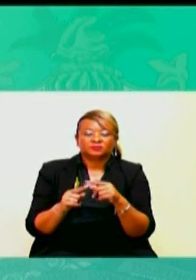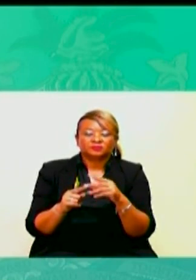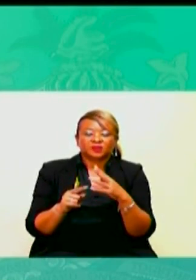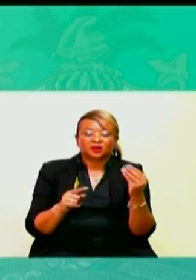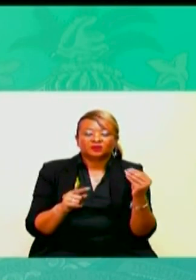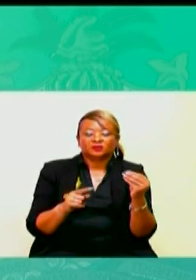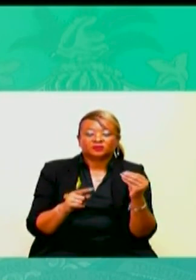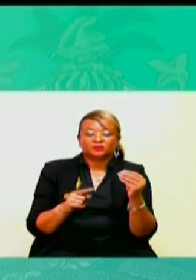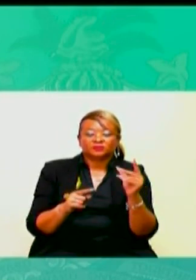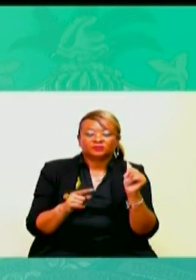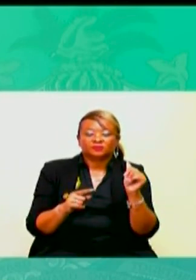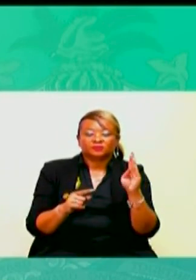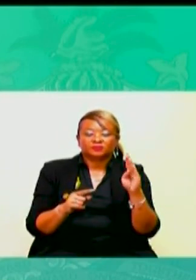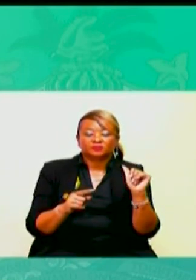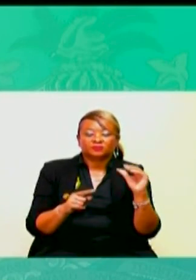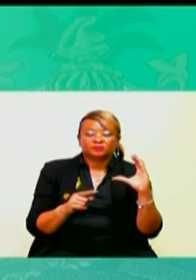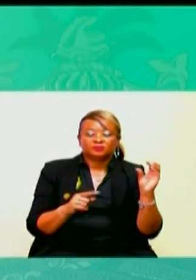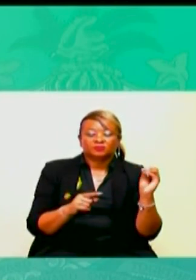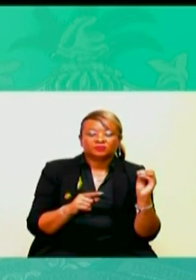about it.